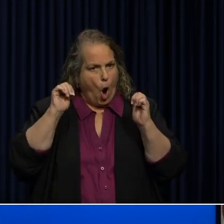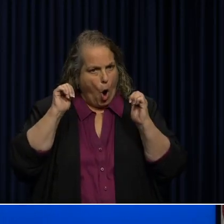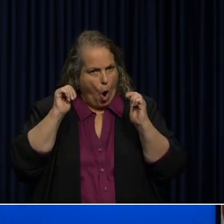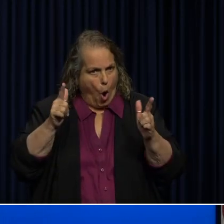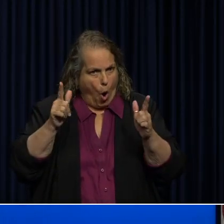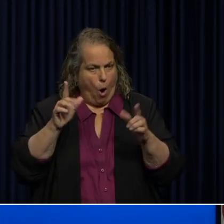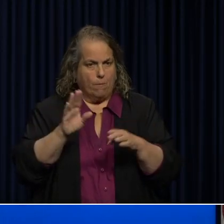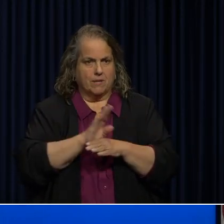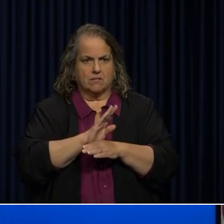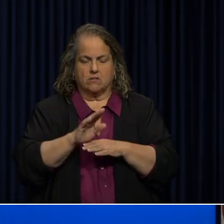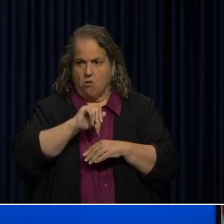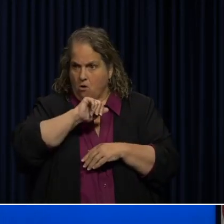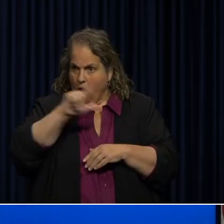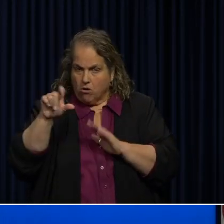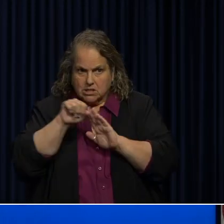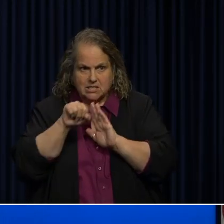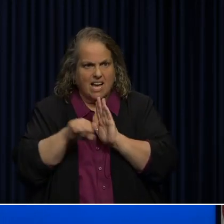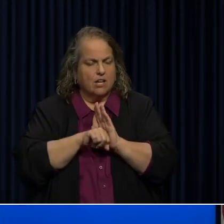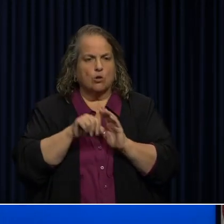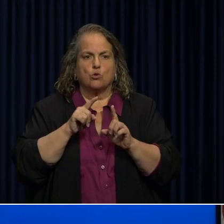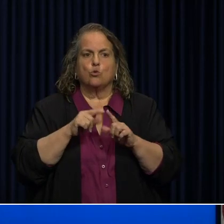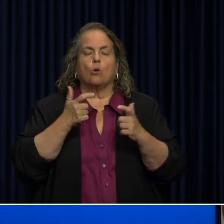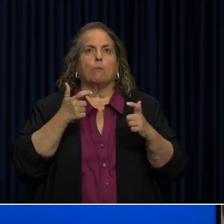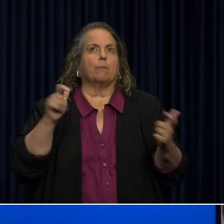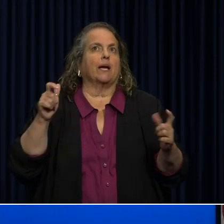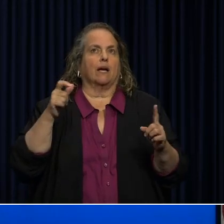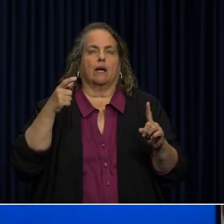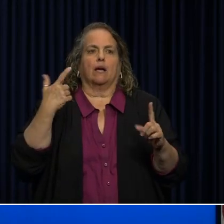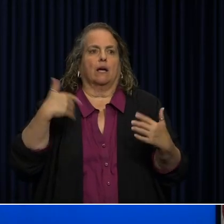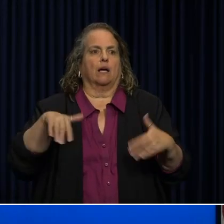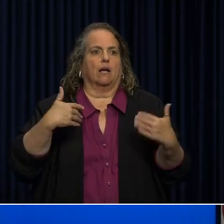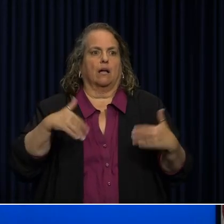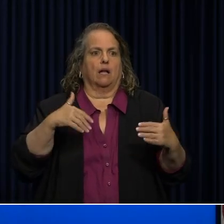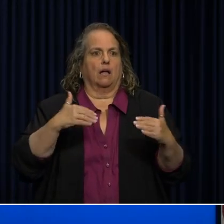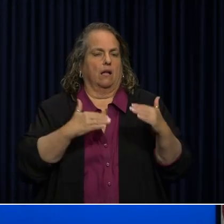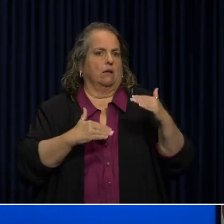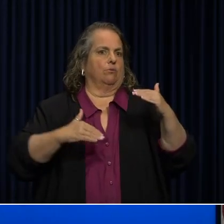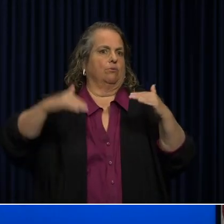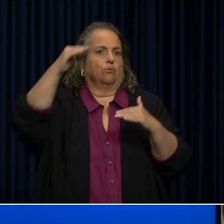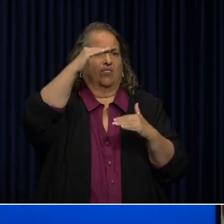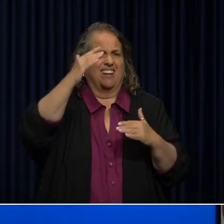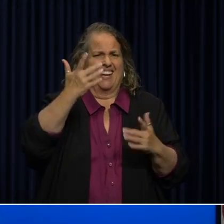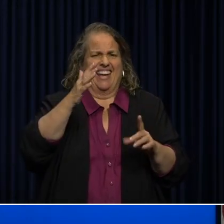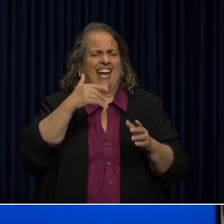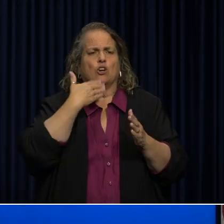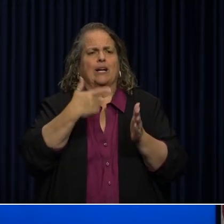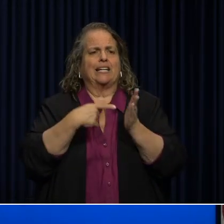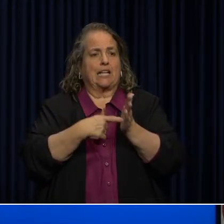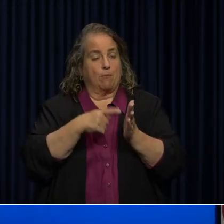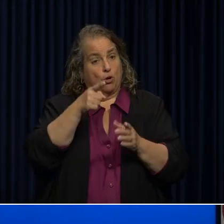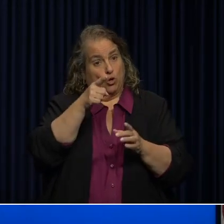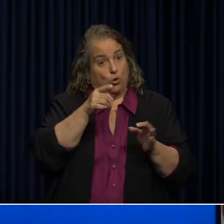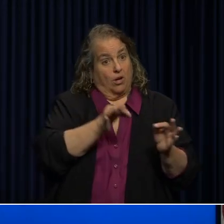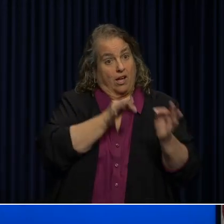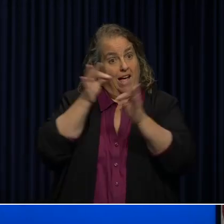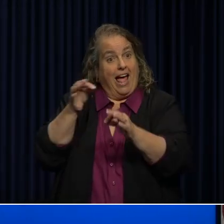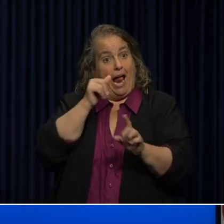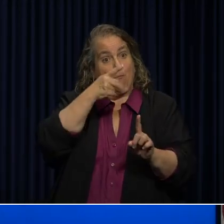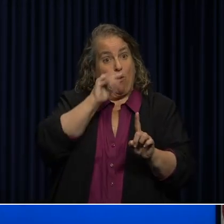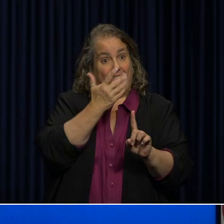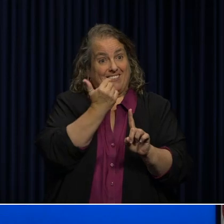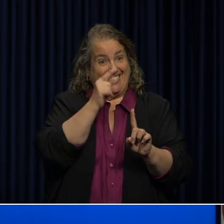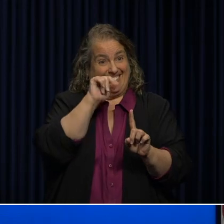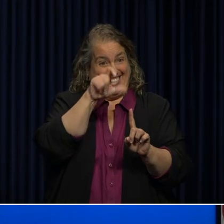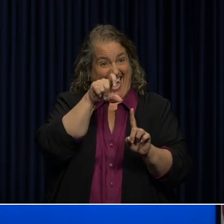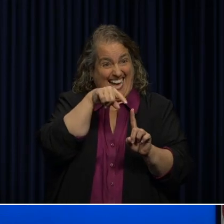of them to a significant degree. And I'll just give you the easiest example. If you push tax day back from April 15th, which falls